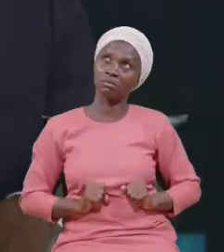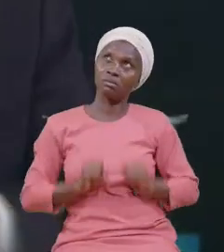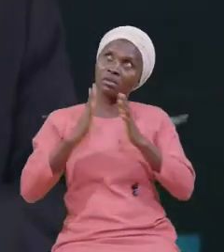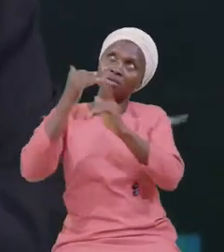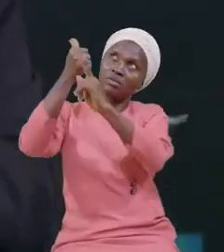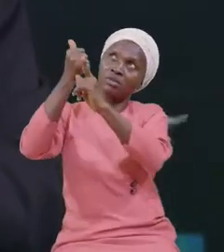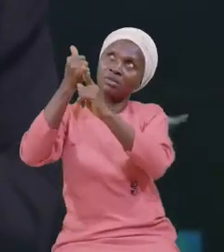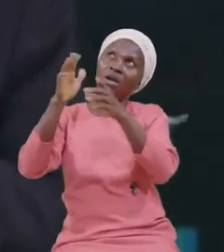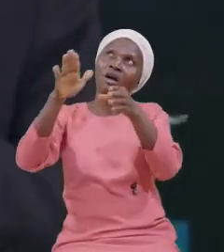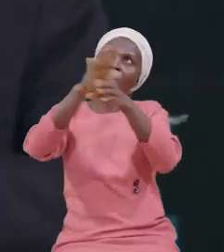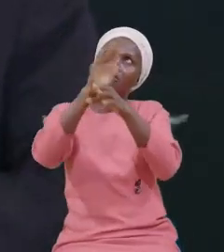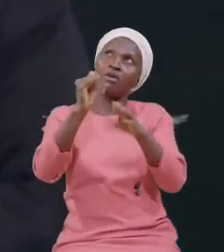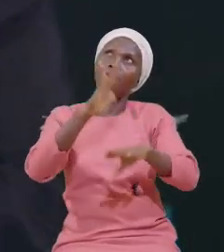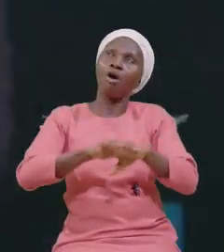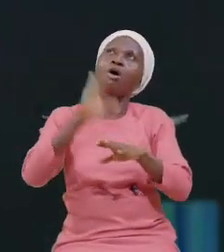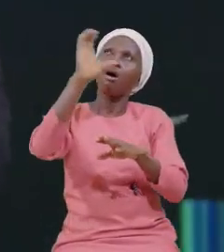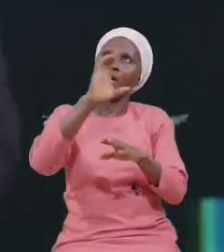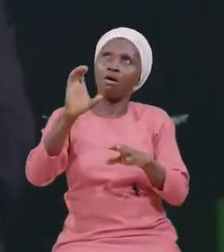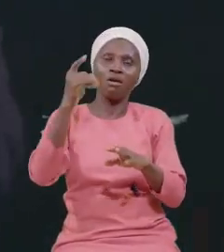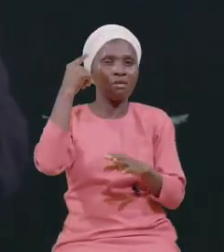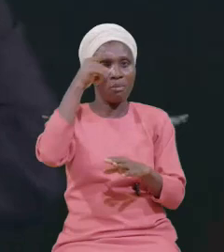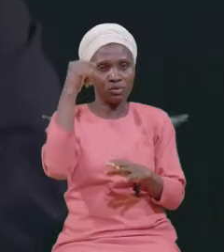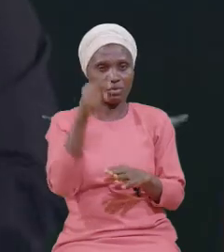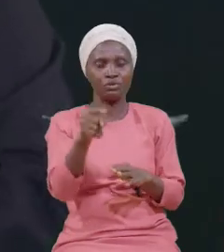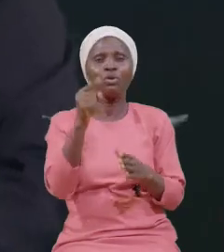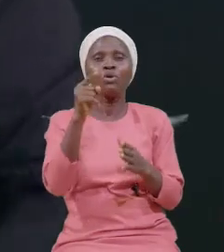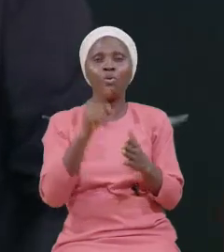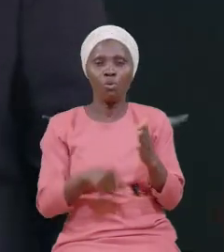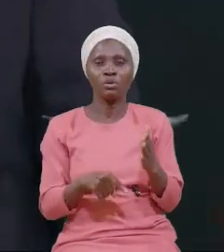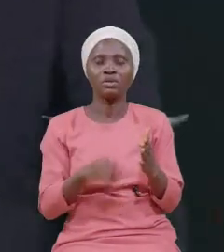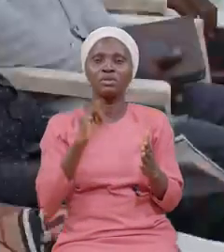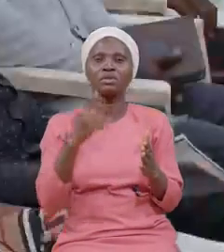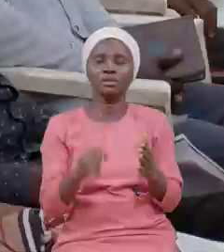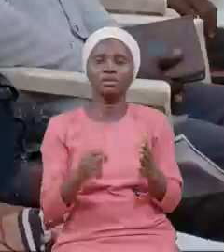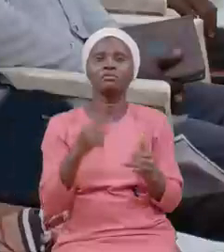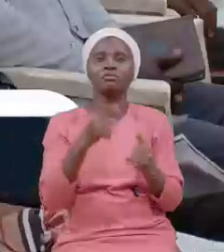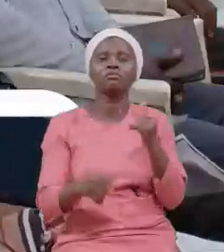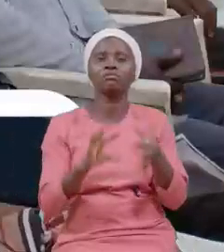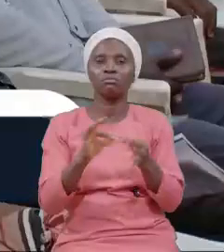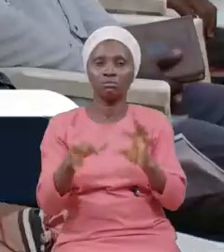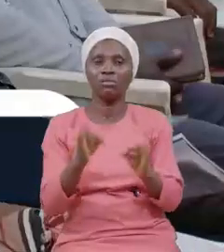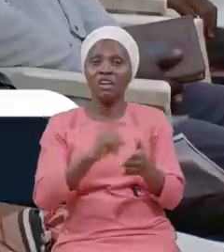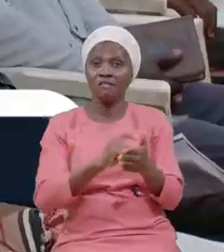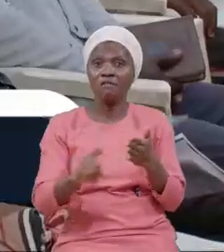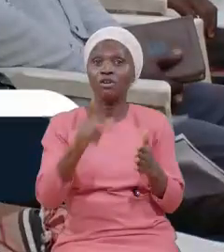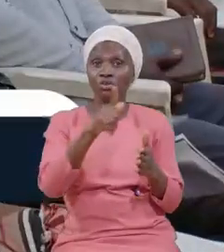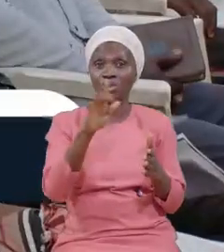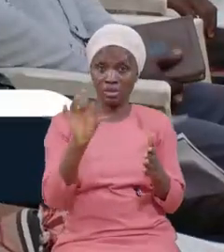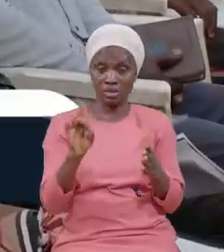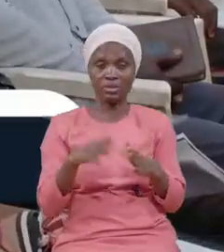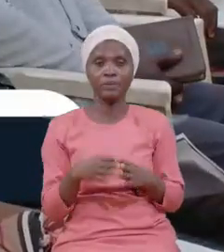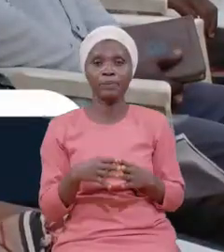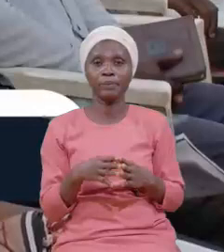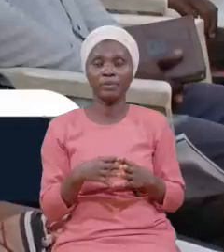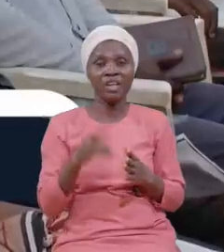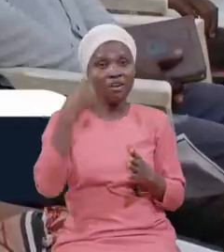of Calvary. What's the conclusion? Look at verse 28. In verse 28, for the kingdom is the